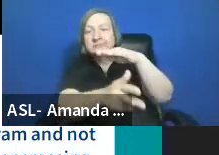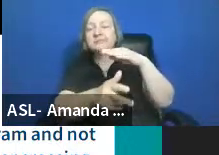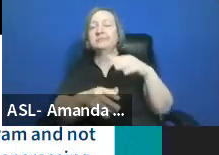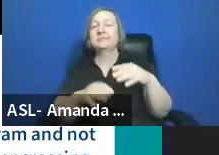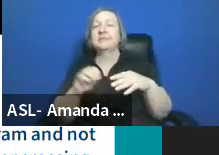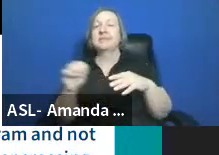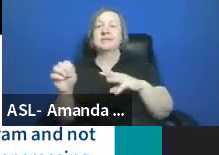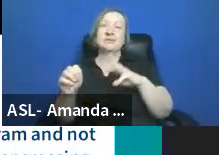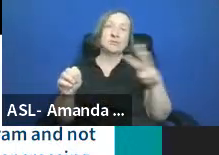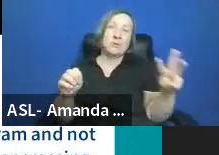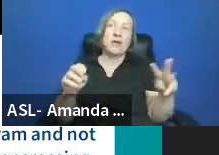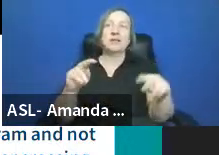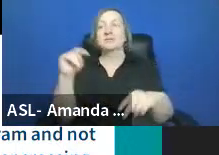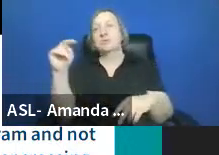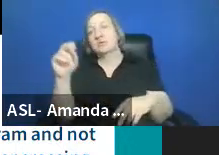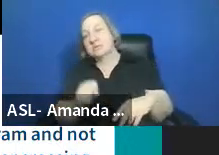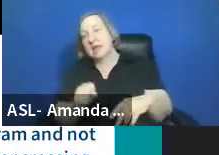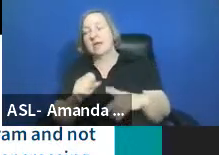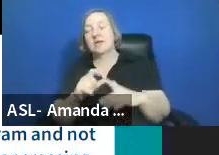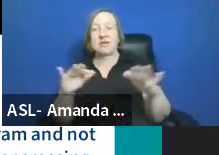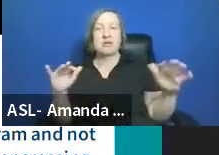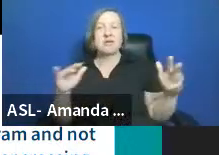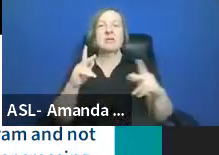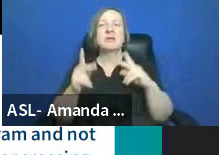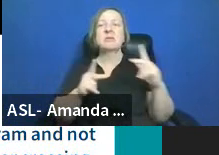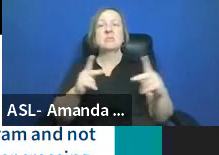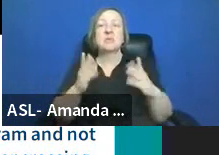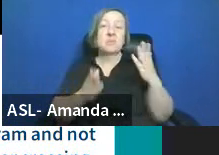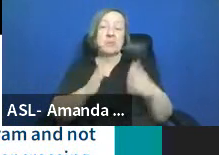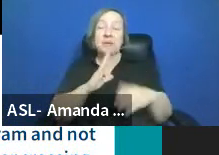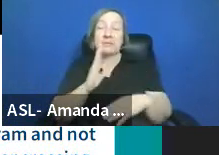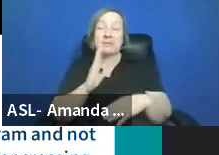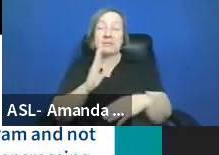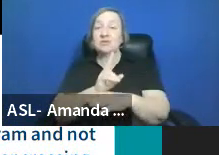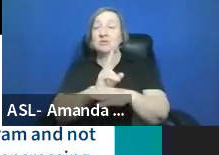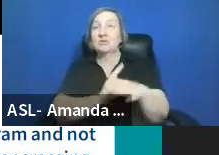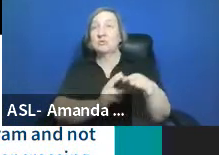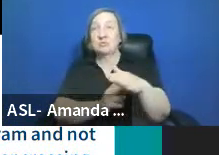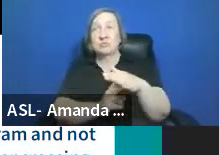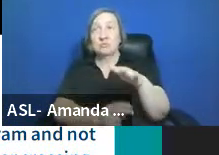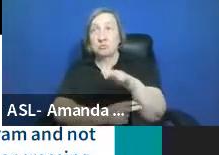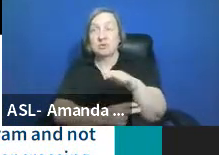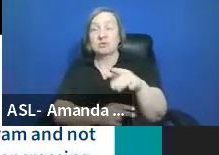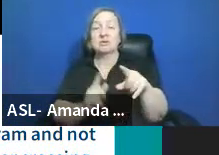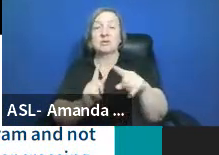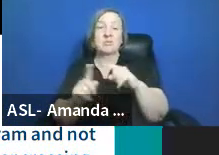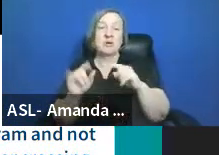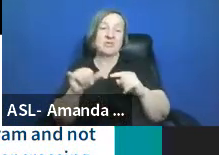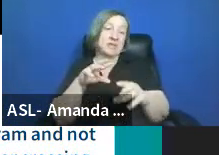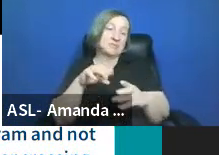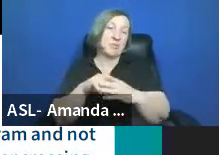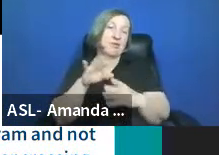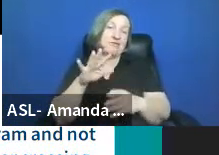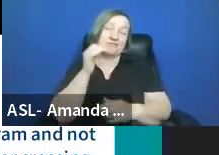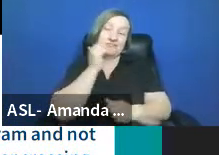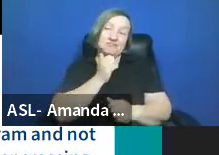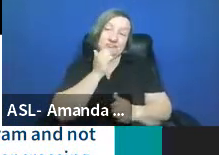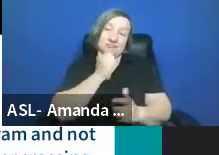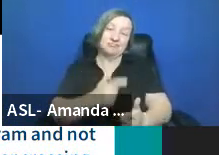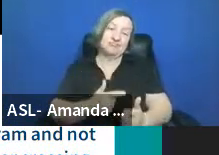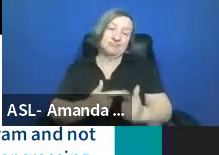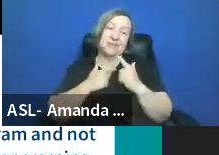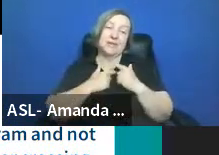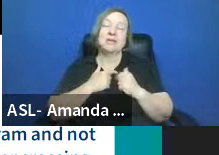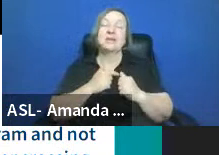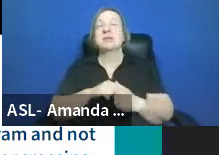as north-south. People who might never use the bridge, but it's part of their daily lives